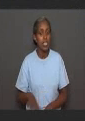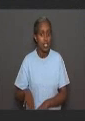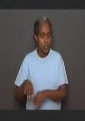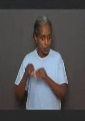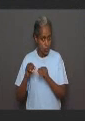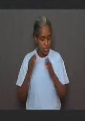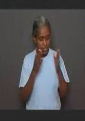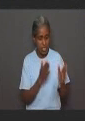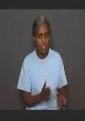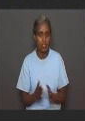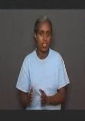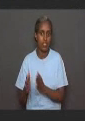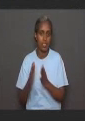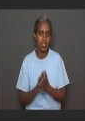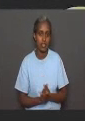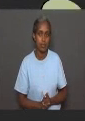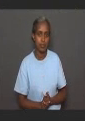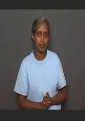Students, let's get ready.